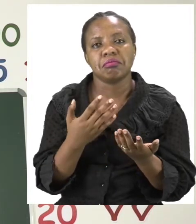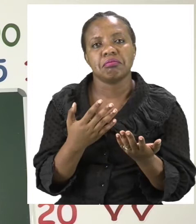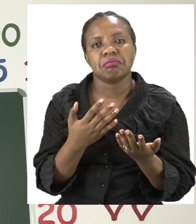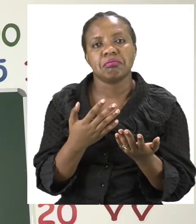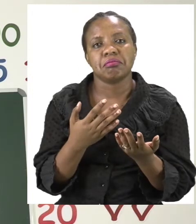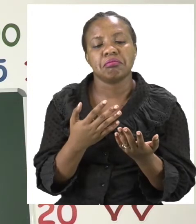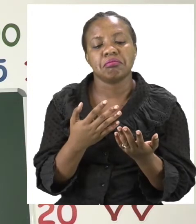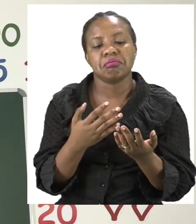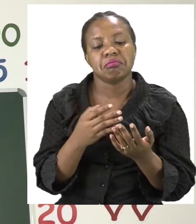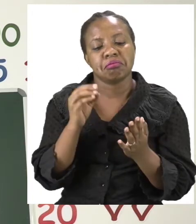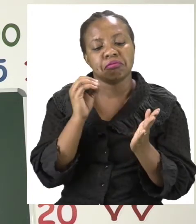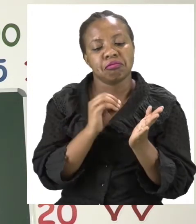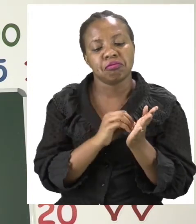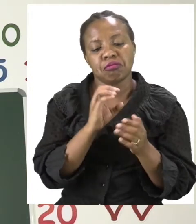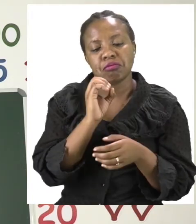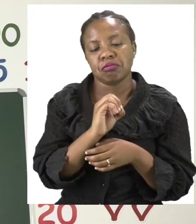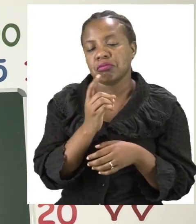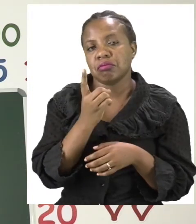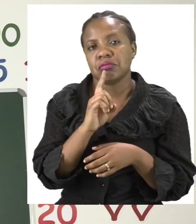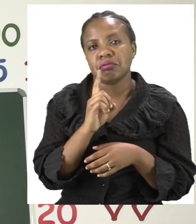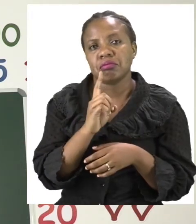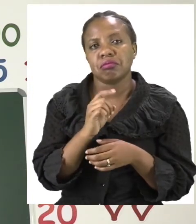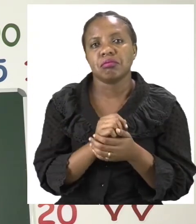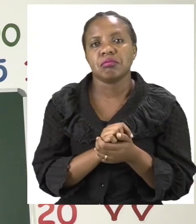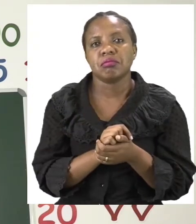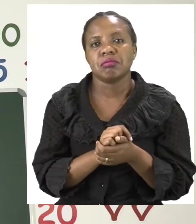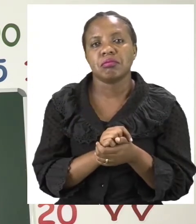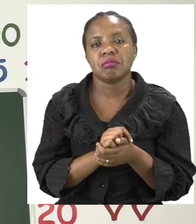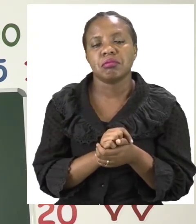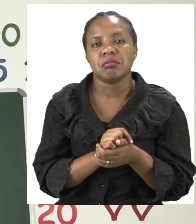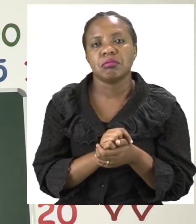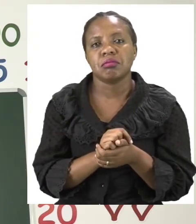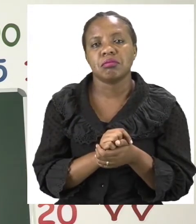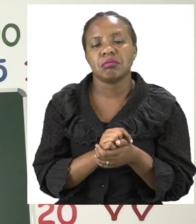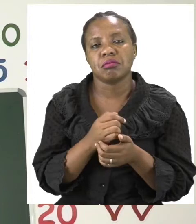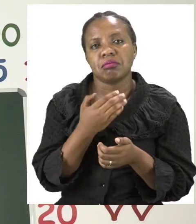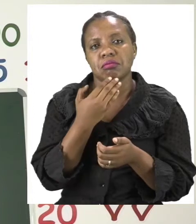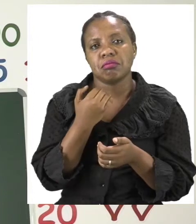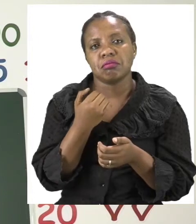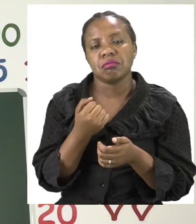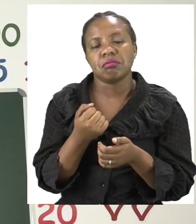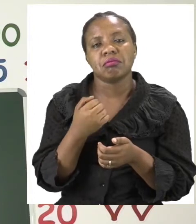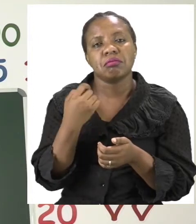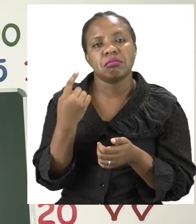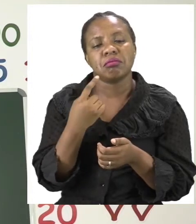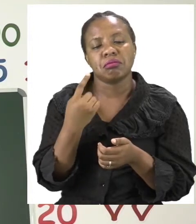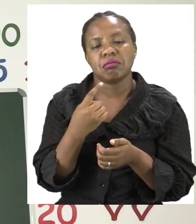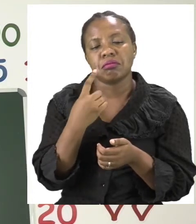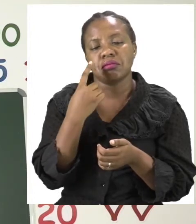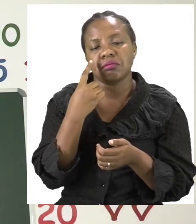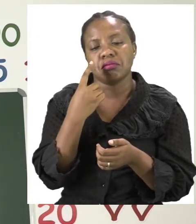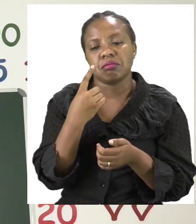a 0 here, I will leave my answer this way, where we only have the